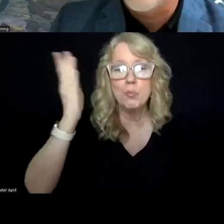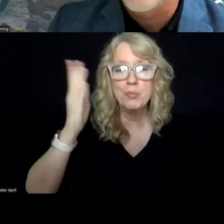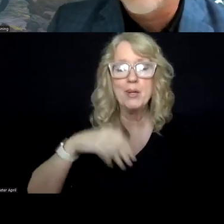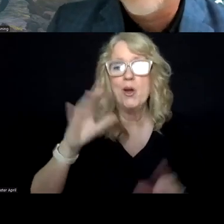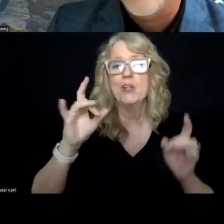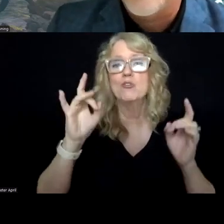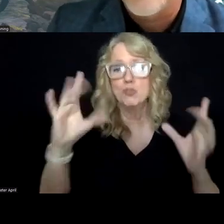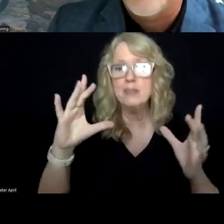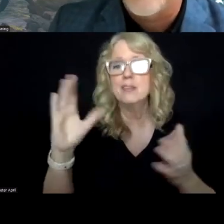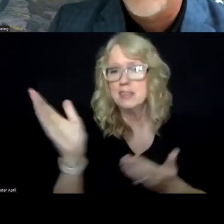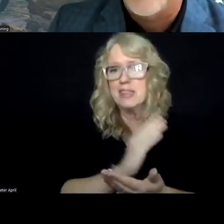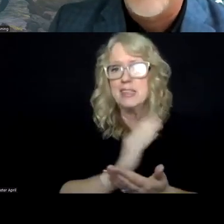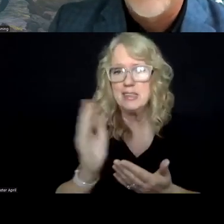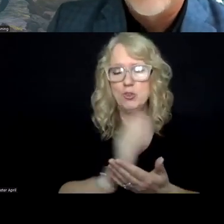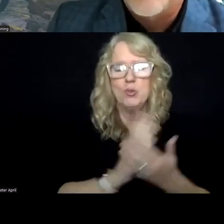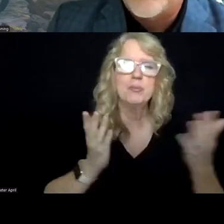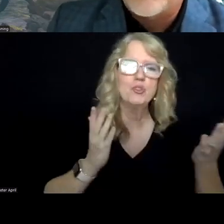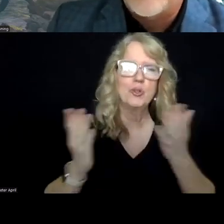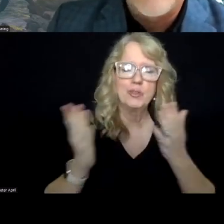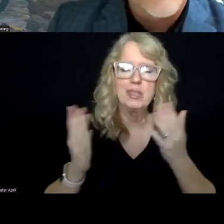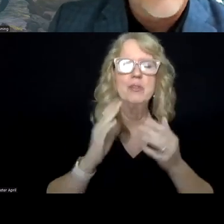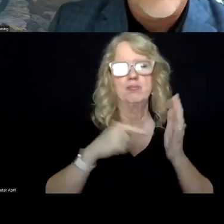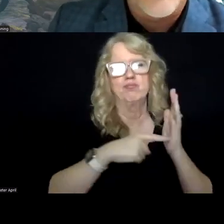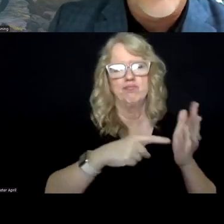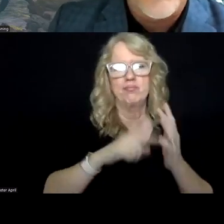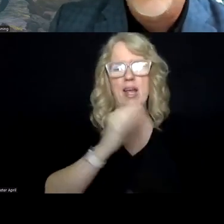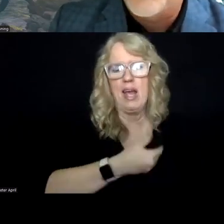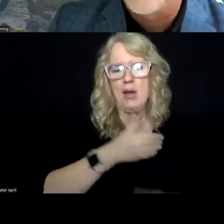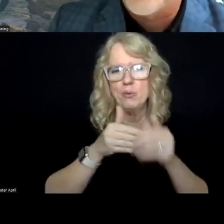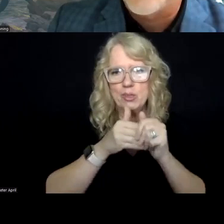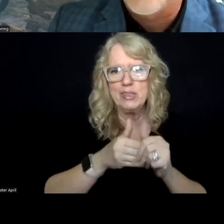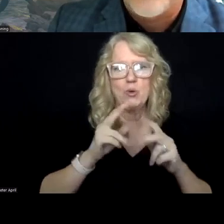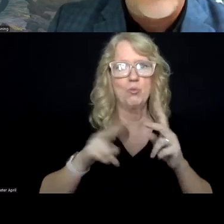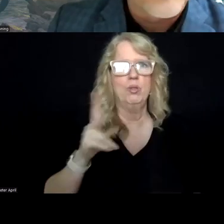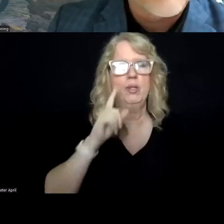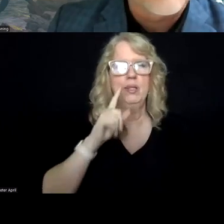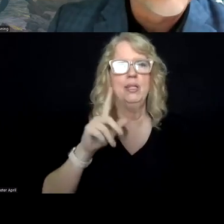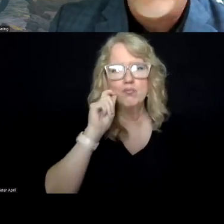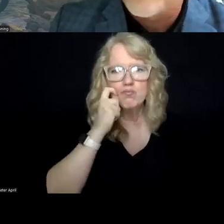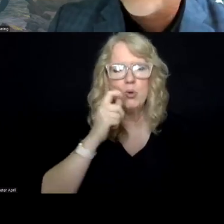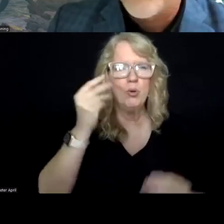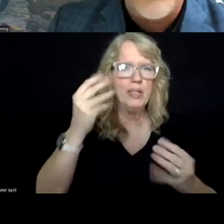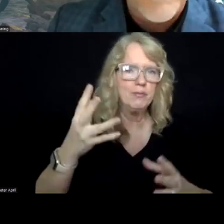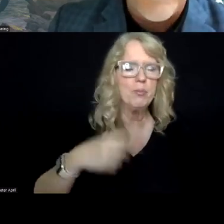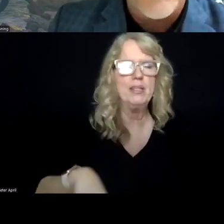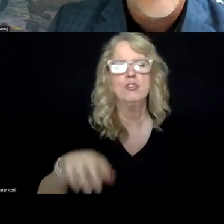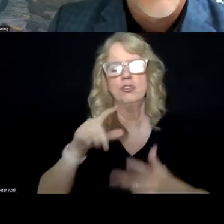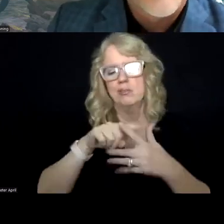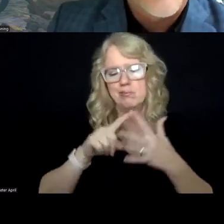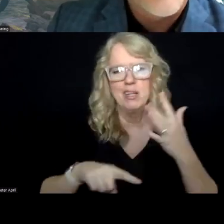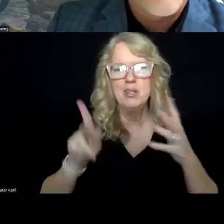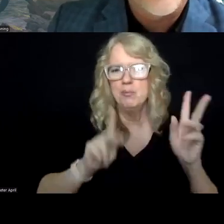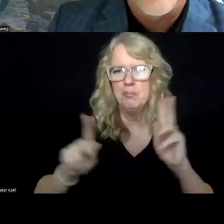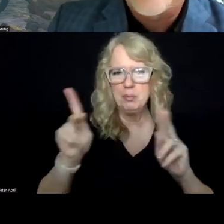crisis continuum MCT services and featured some of our leaders and some very cool information from Preston Looper and Matthew Goldman and